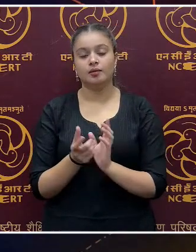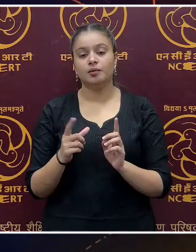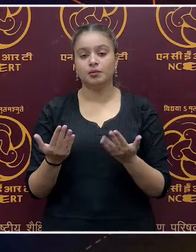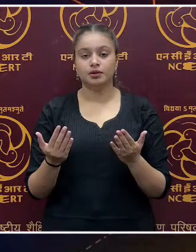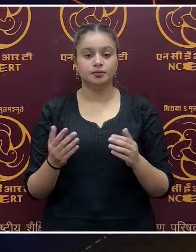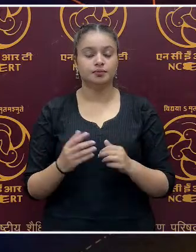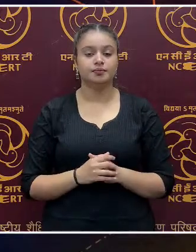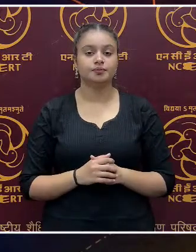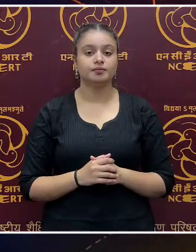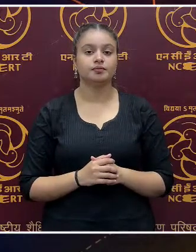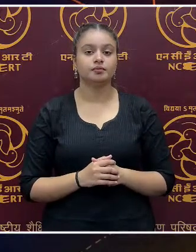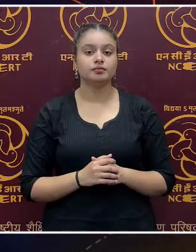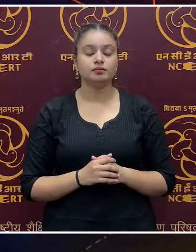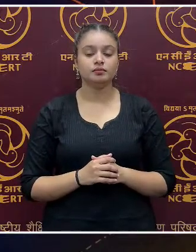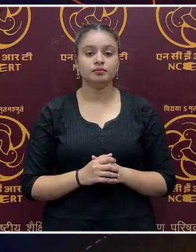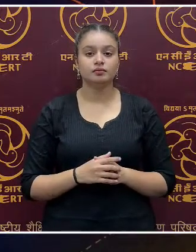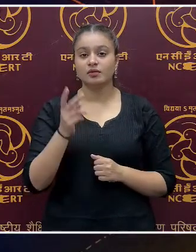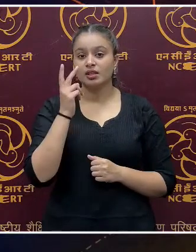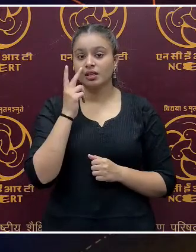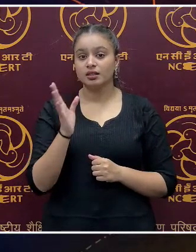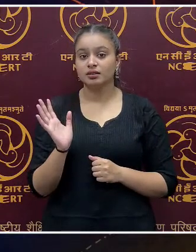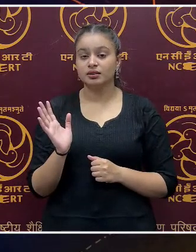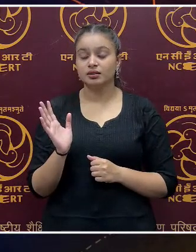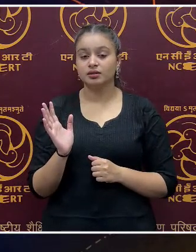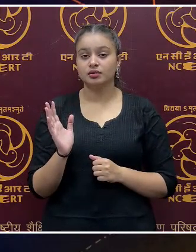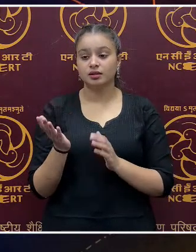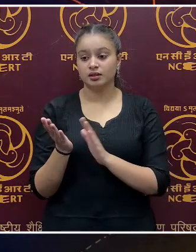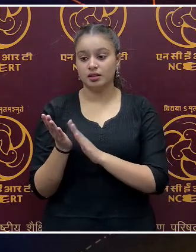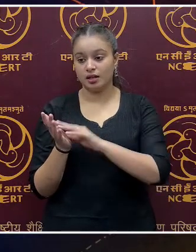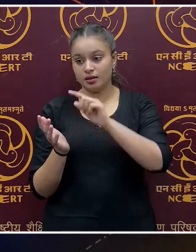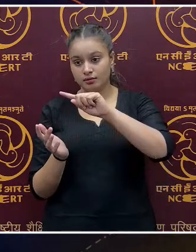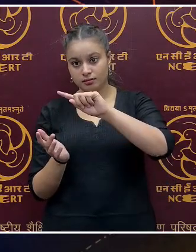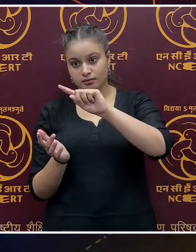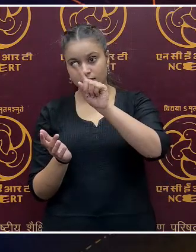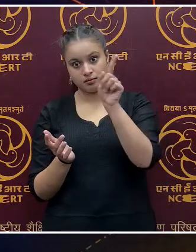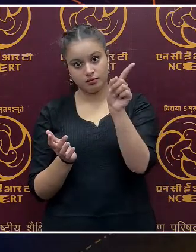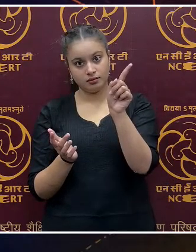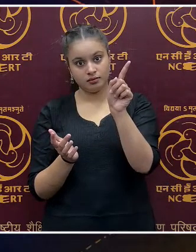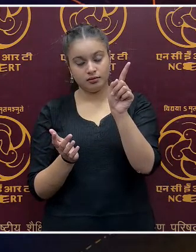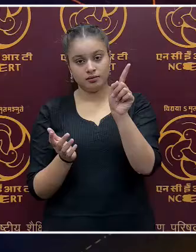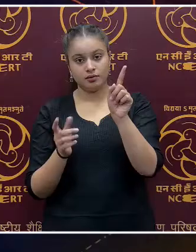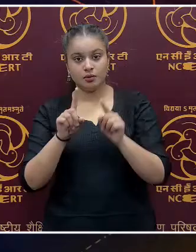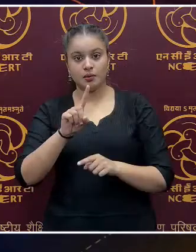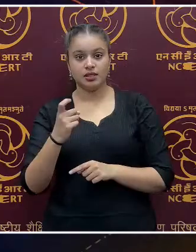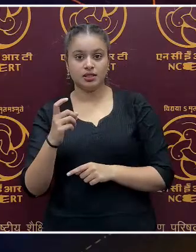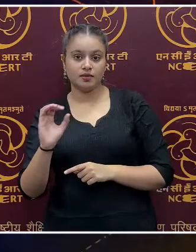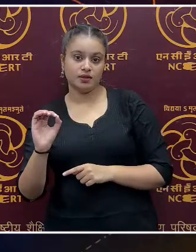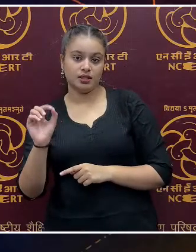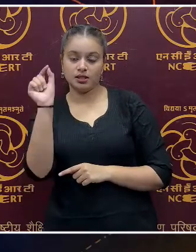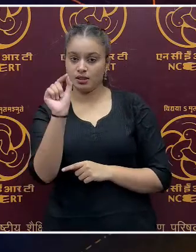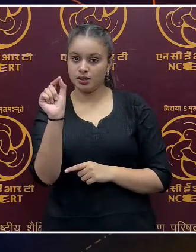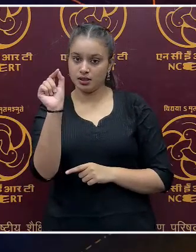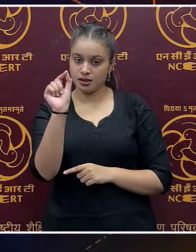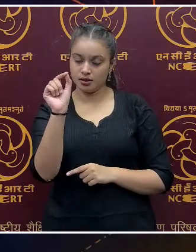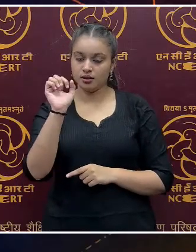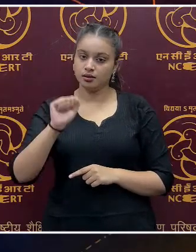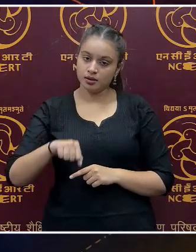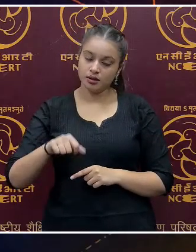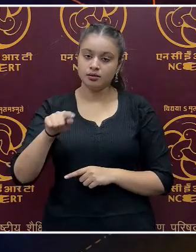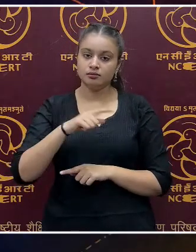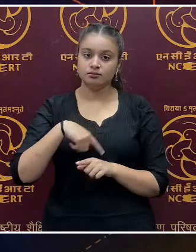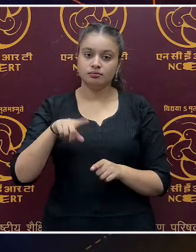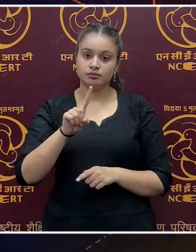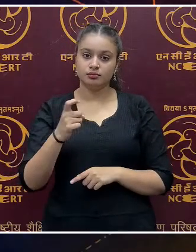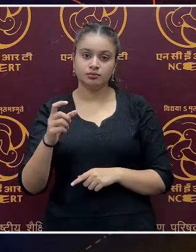we could see here right to left, it is moved from 0 to 170 degrees. So, we have to